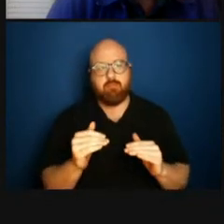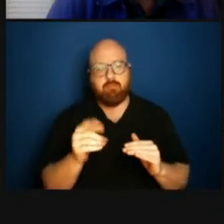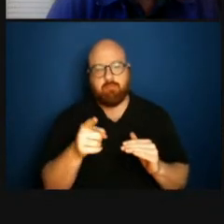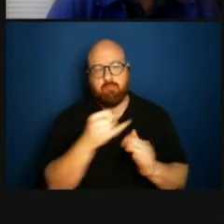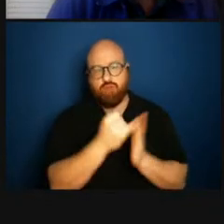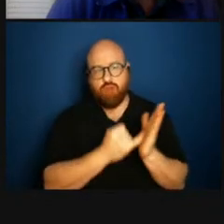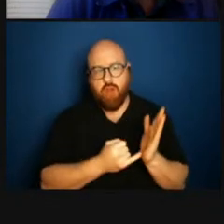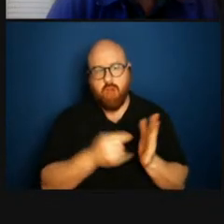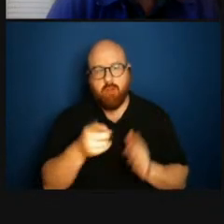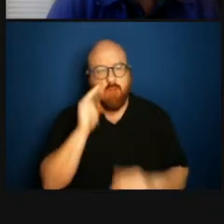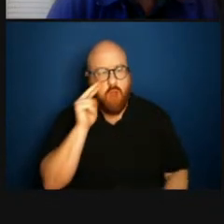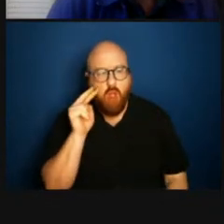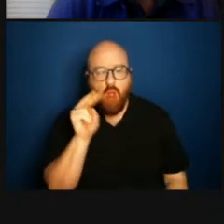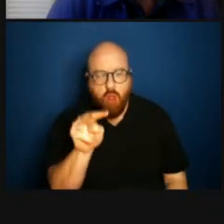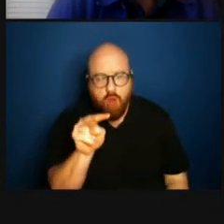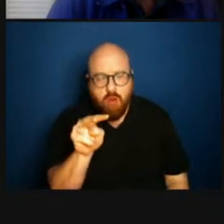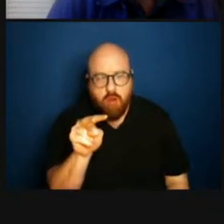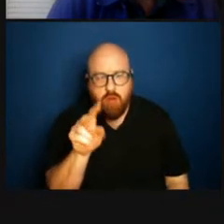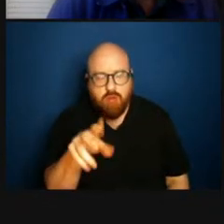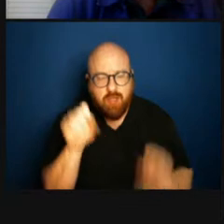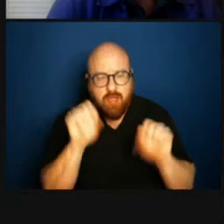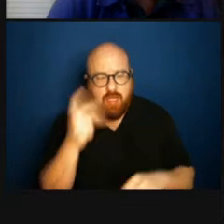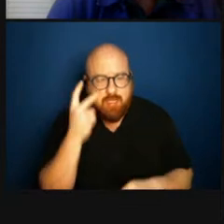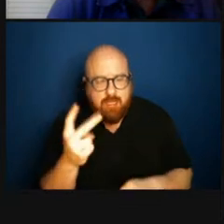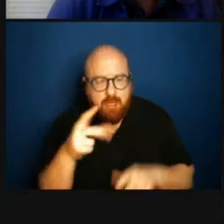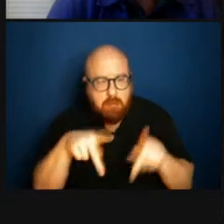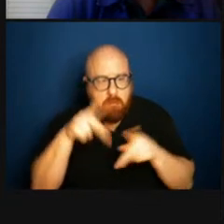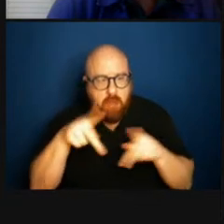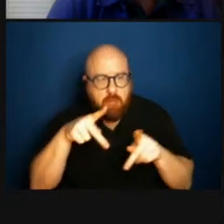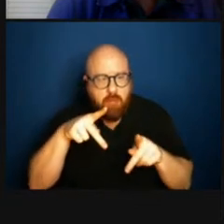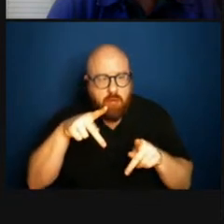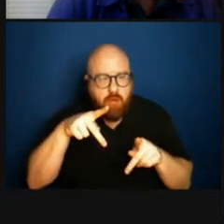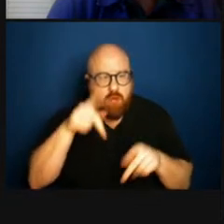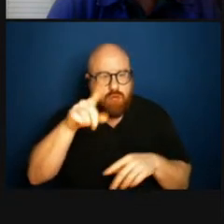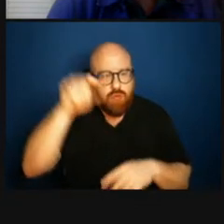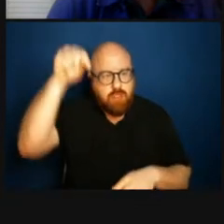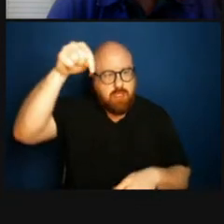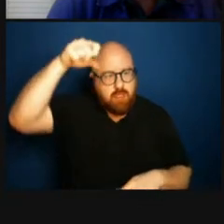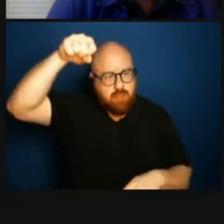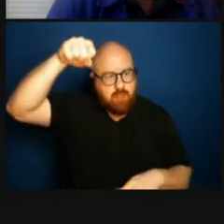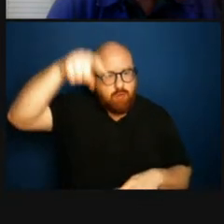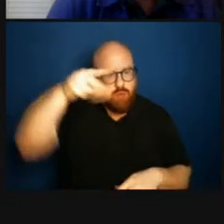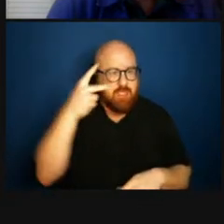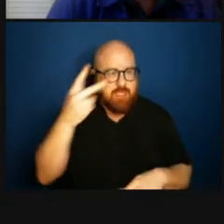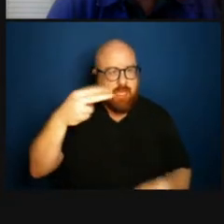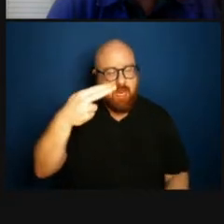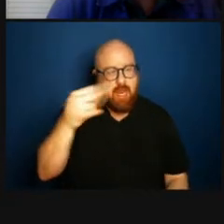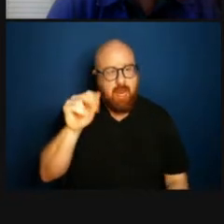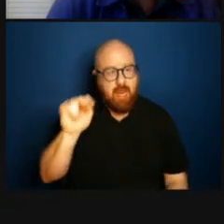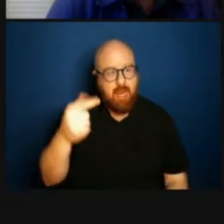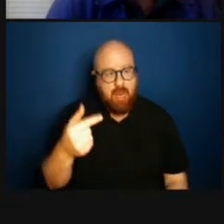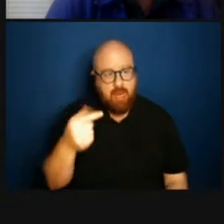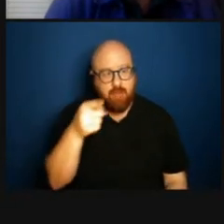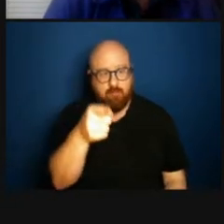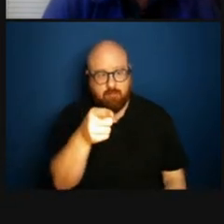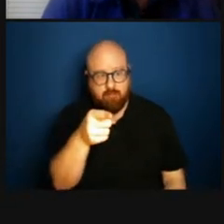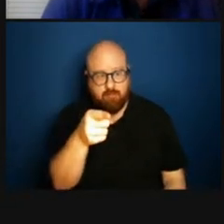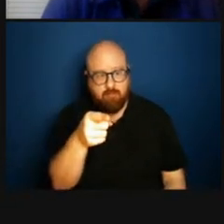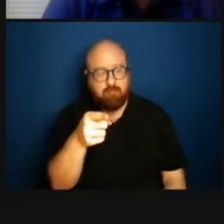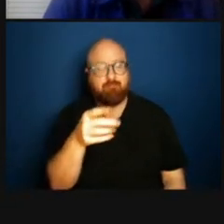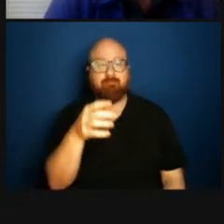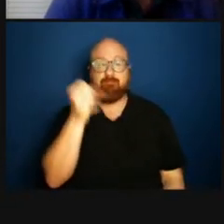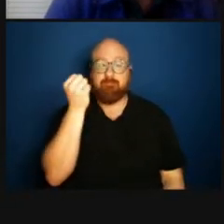If you look closely at the drawing, you can see some people hanging on the stern of the ship. Well, in